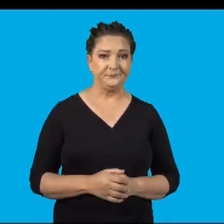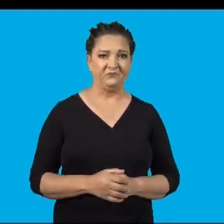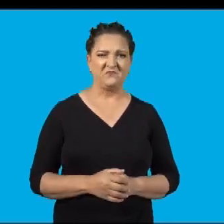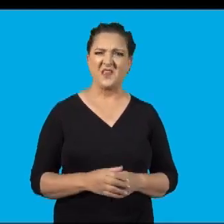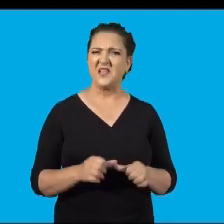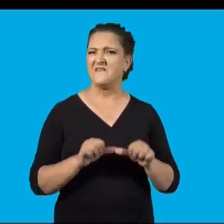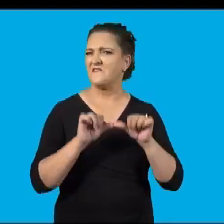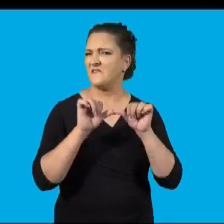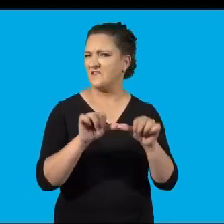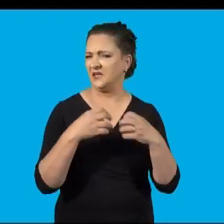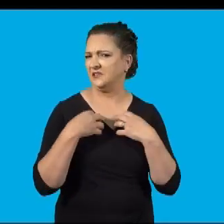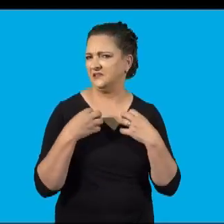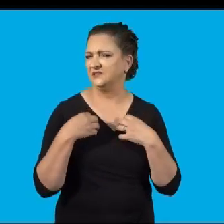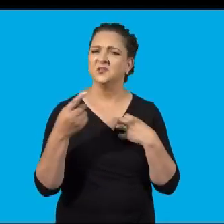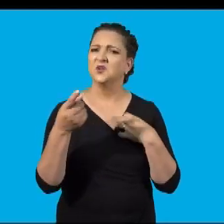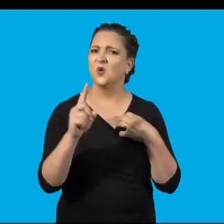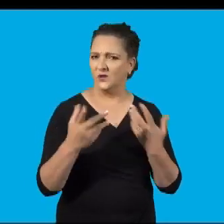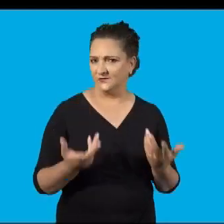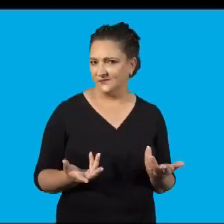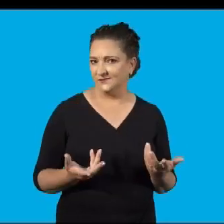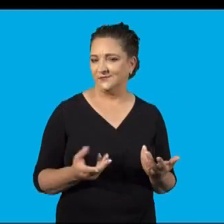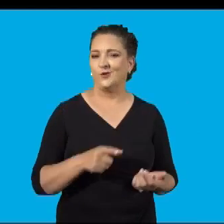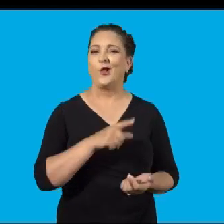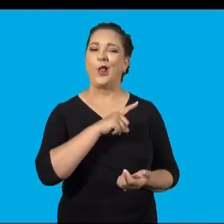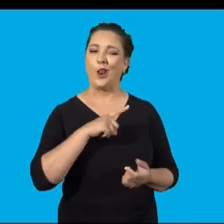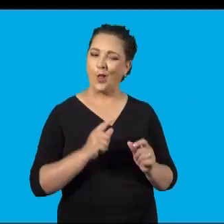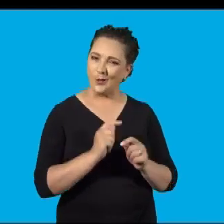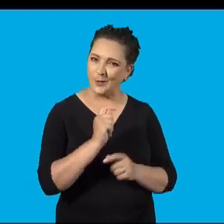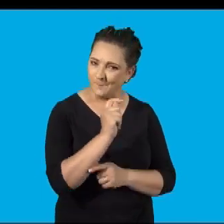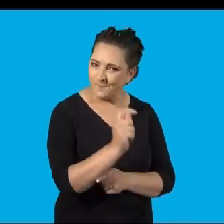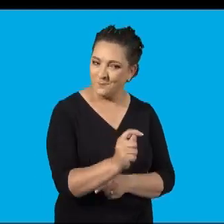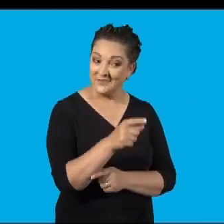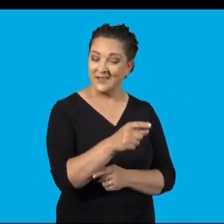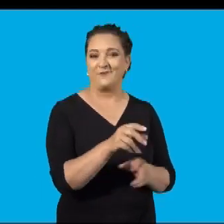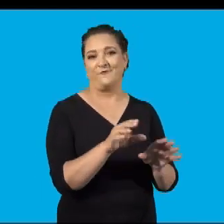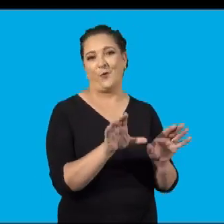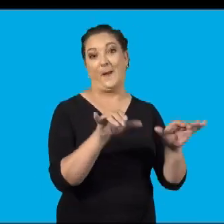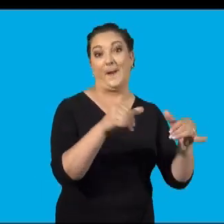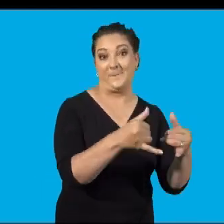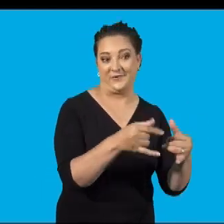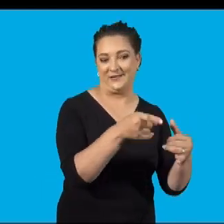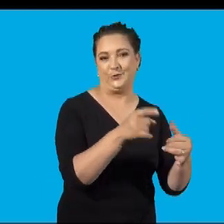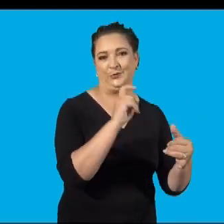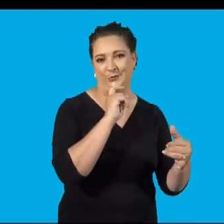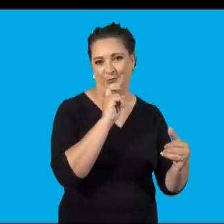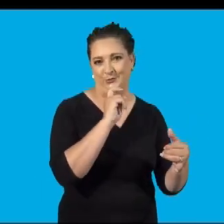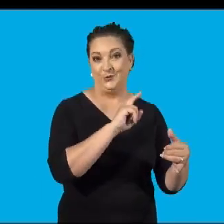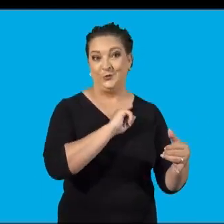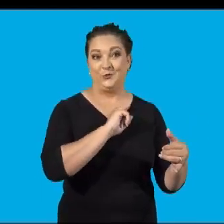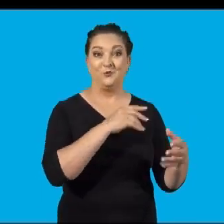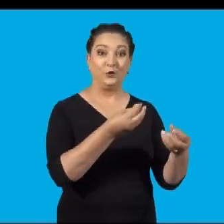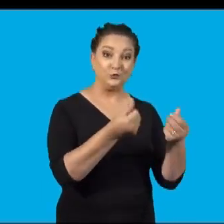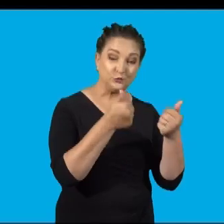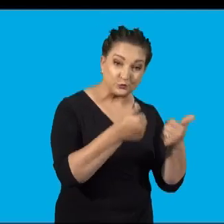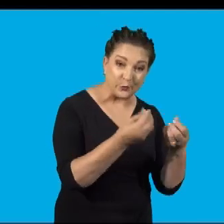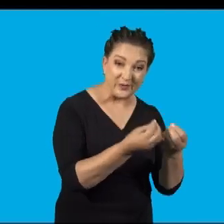What are fixed assets? These are long-term resources owned by a company that are used in the production of the